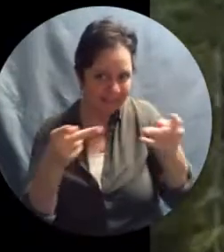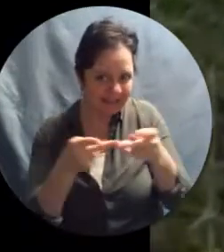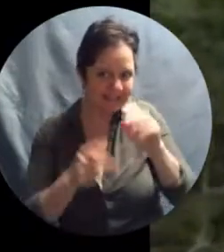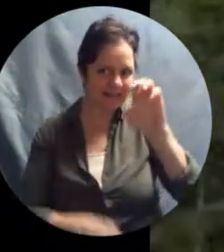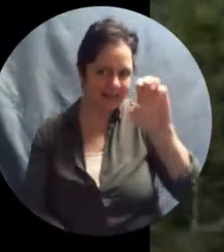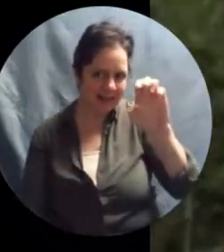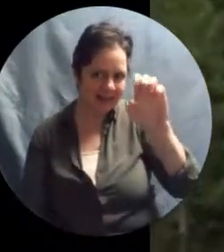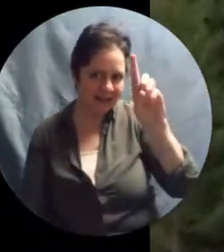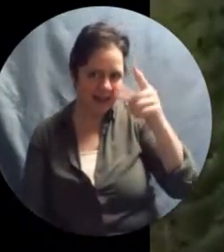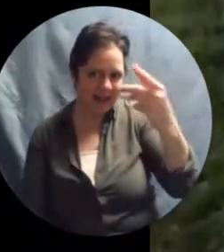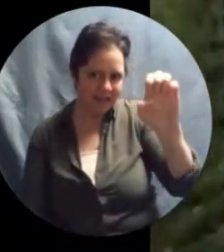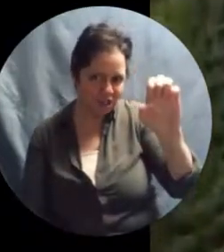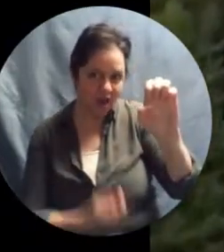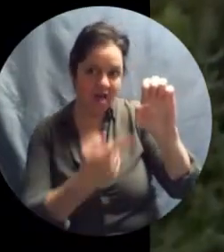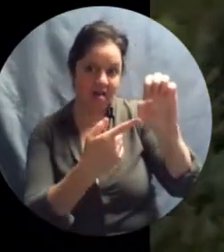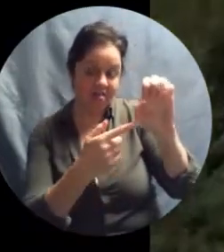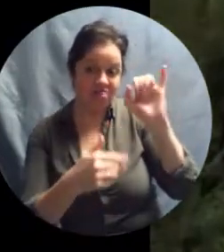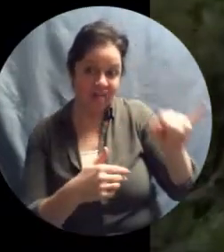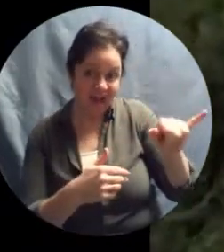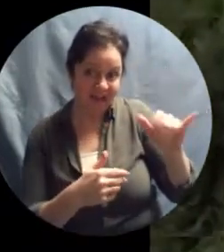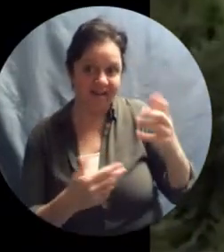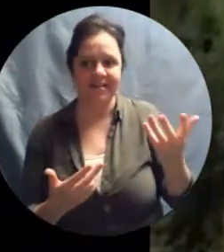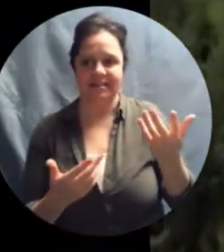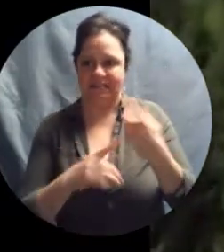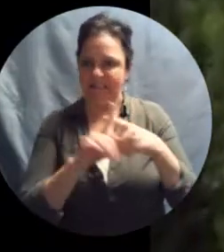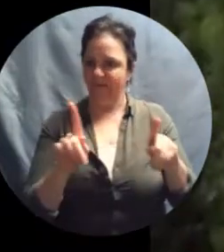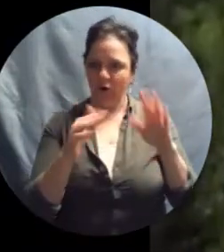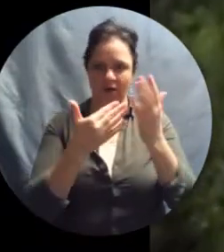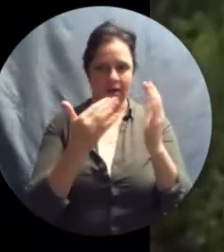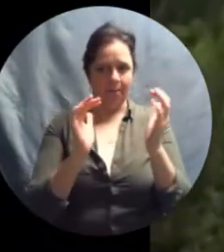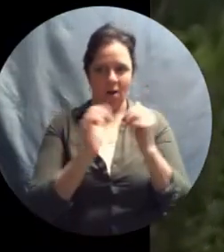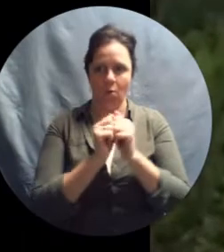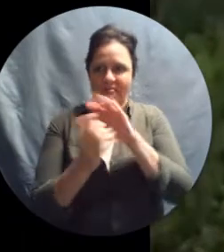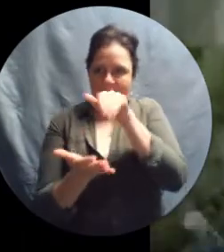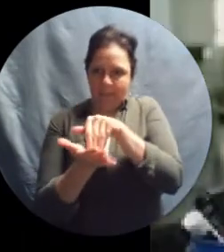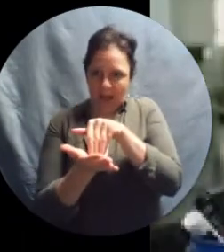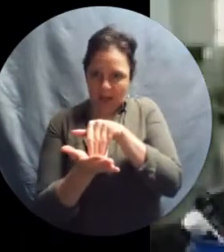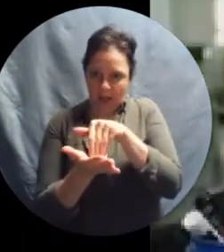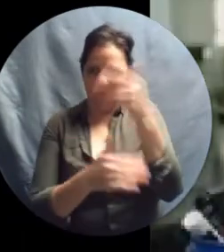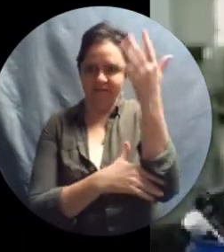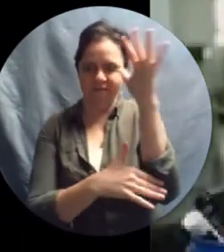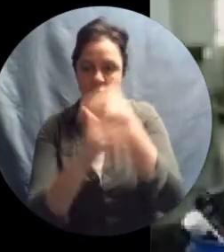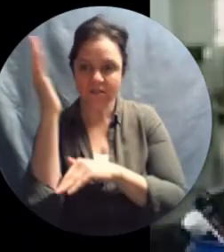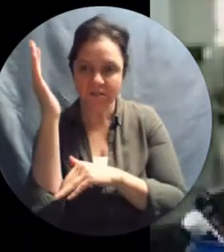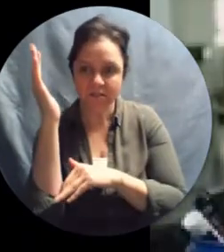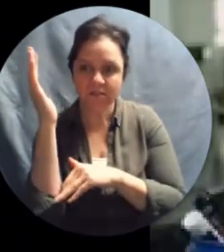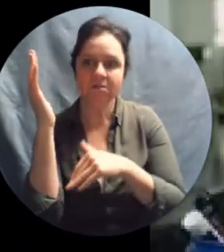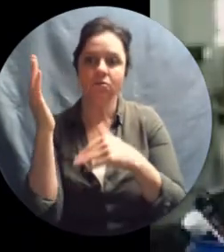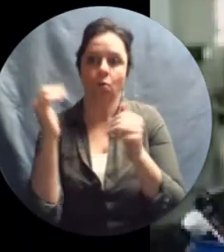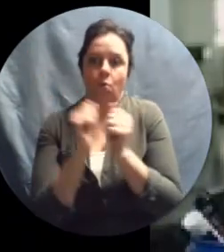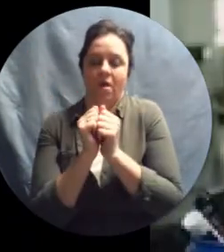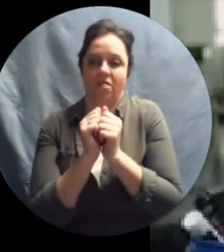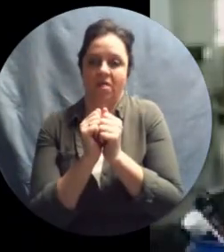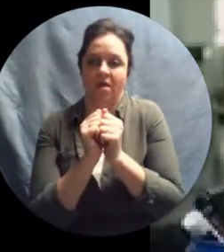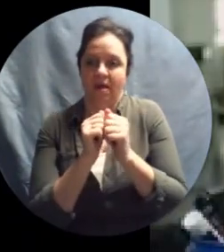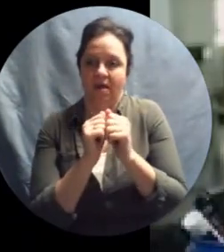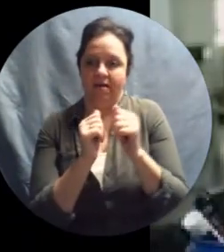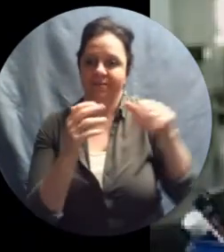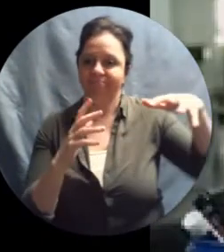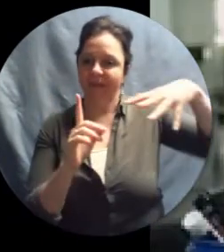edge. The edge of a forest is different than the interior of the forest in climate, in soil environment,